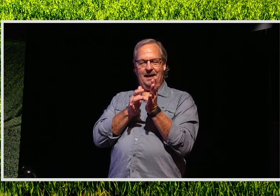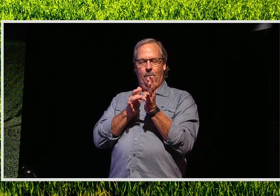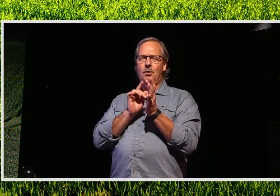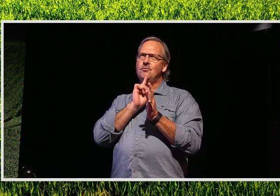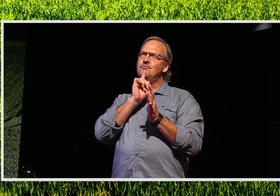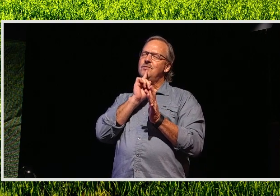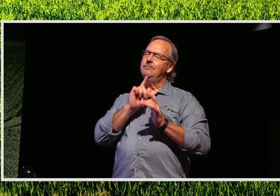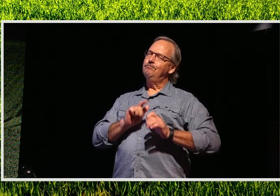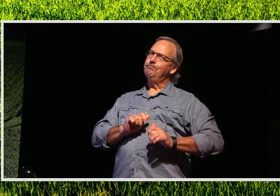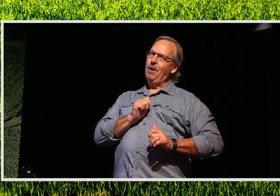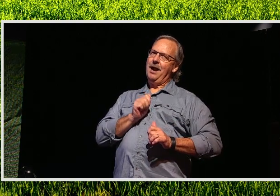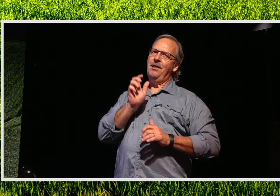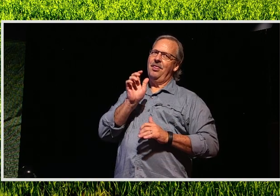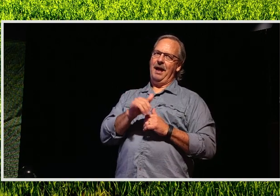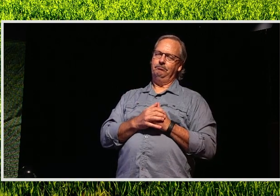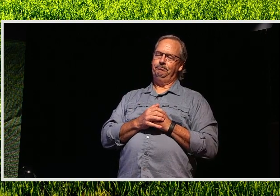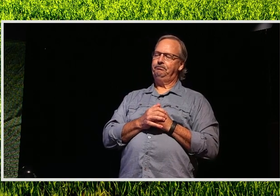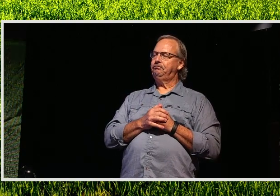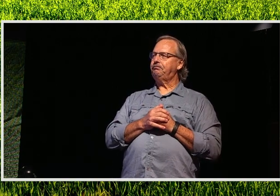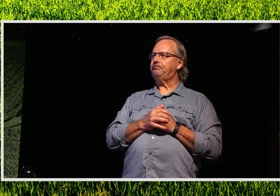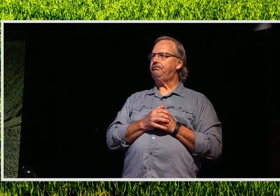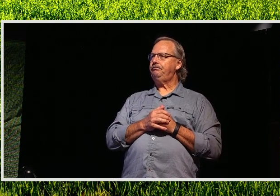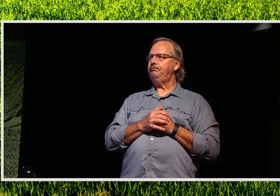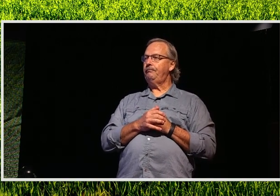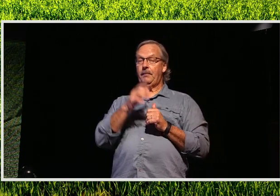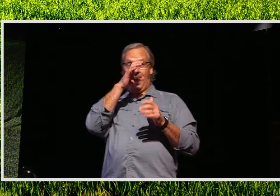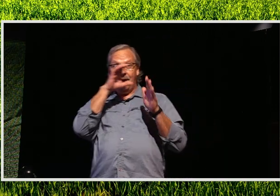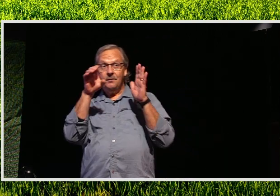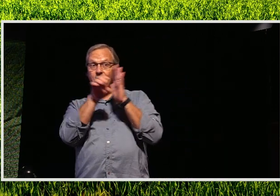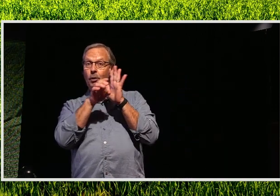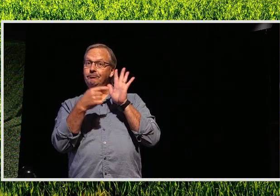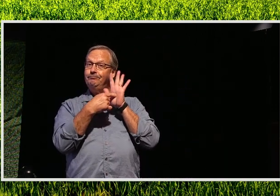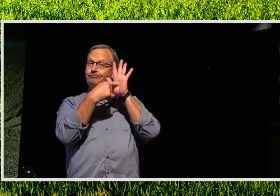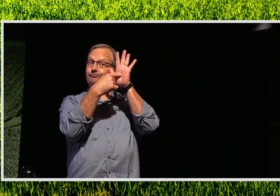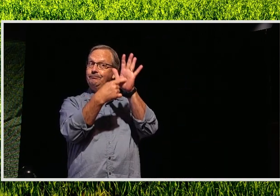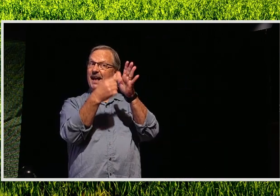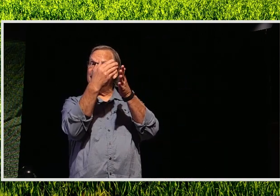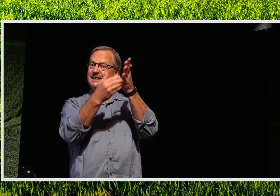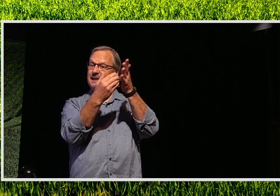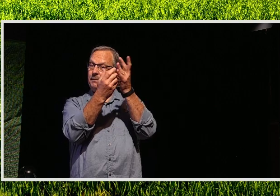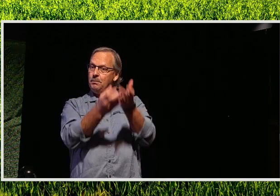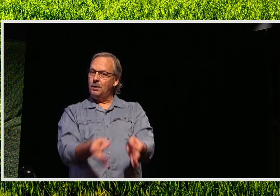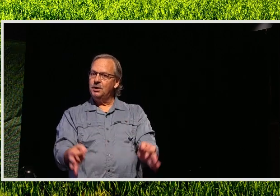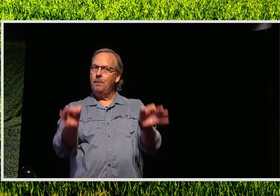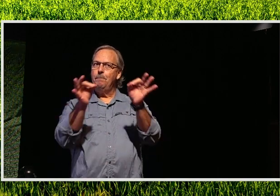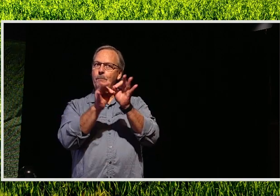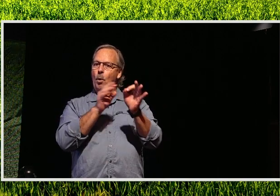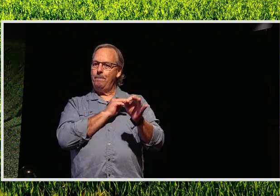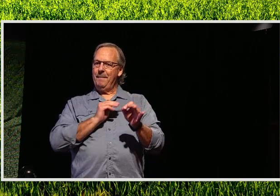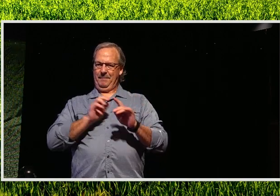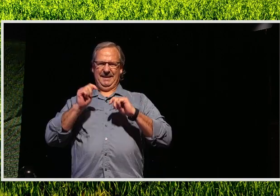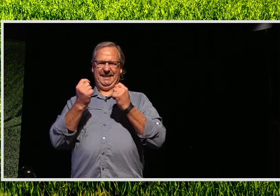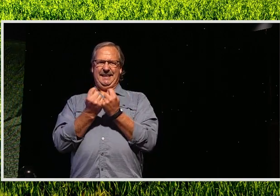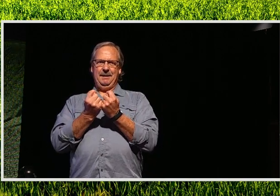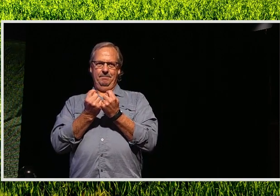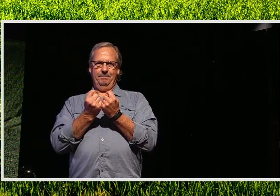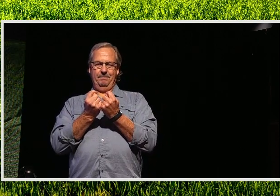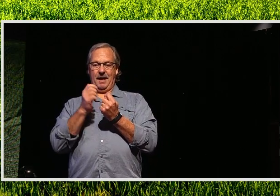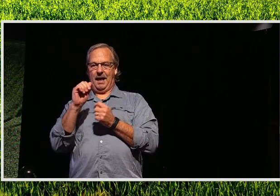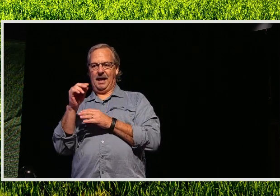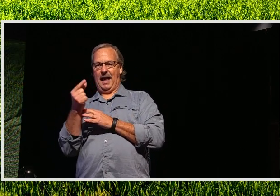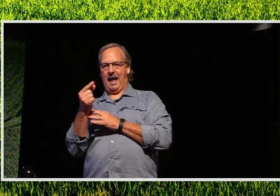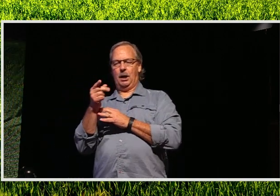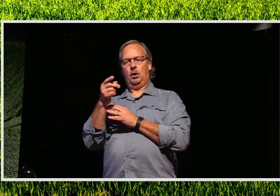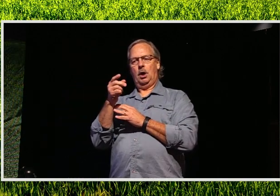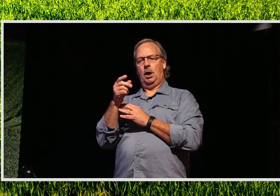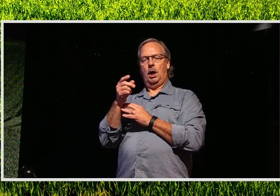of. And these photos represent some of the most important members of our team, the